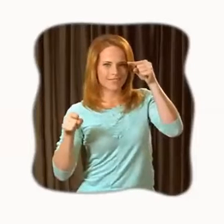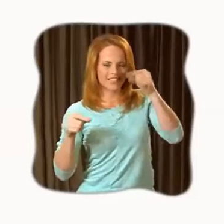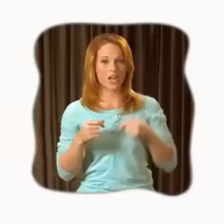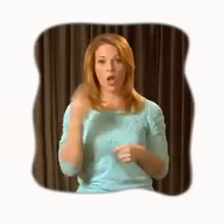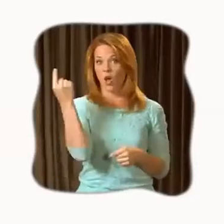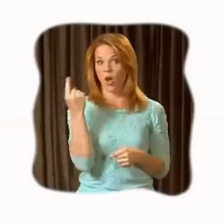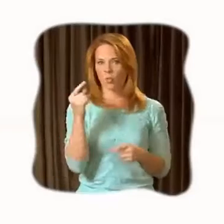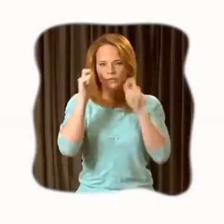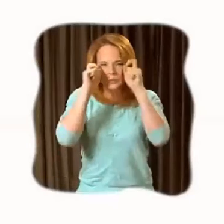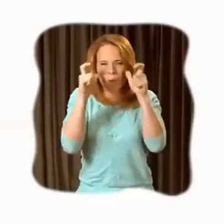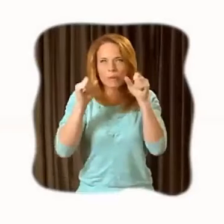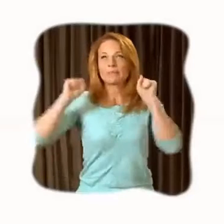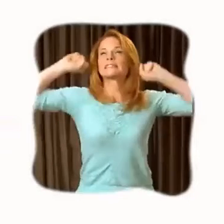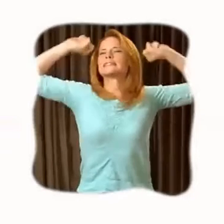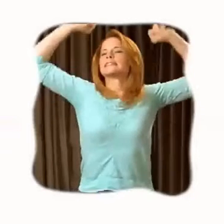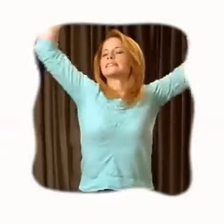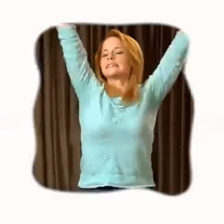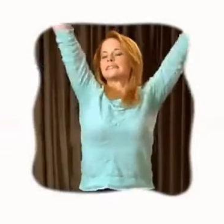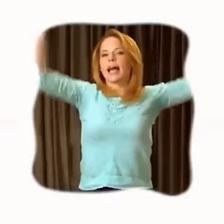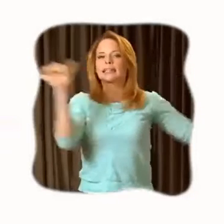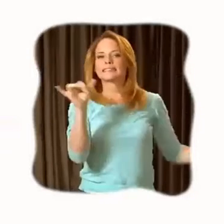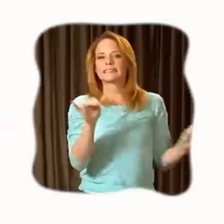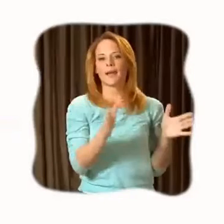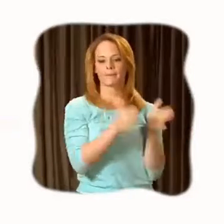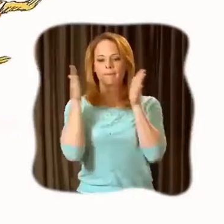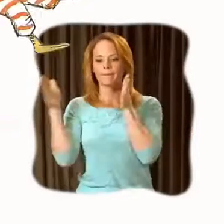He always got out of bed on the same side.